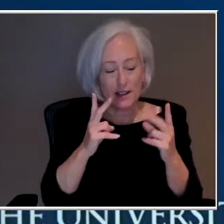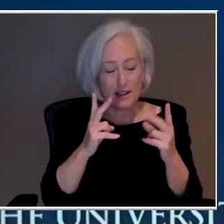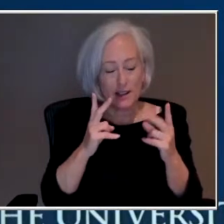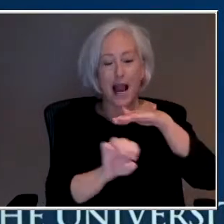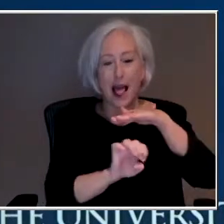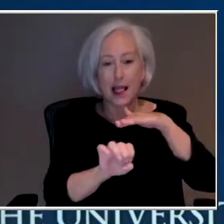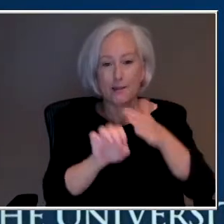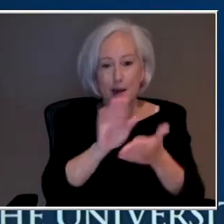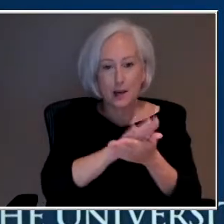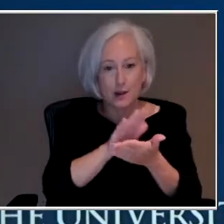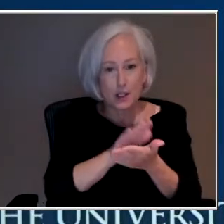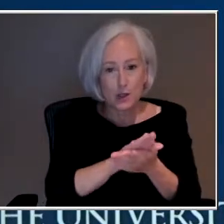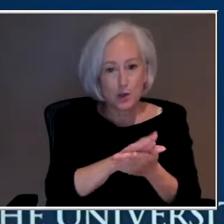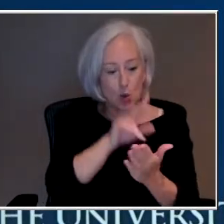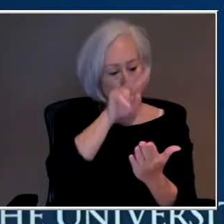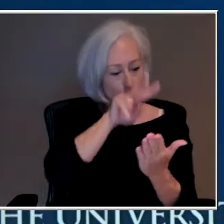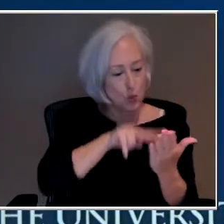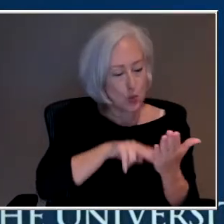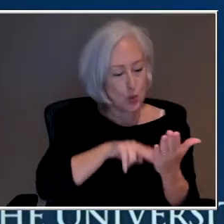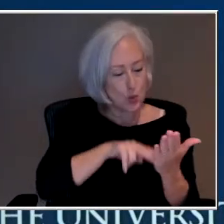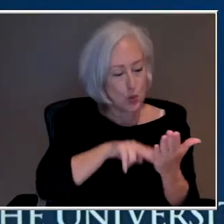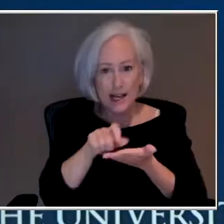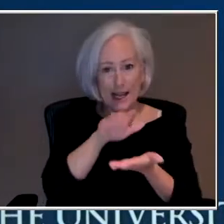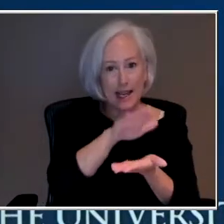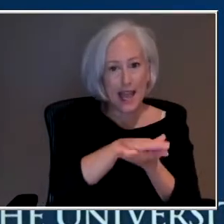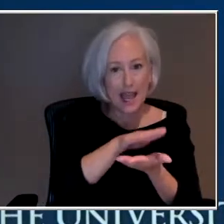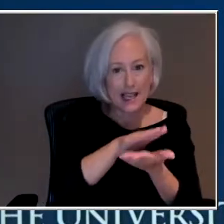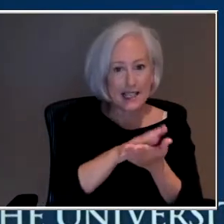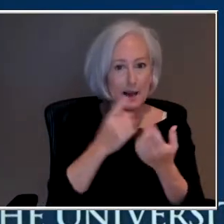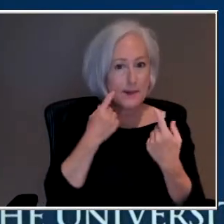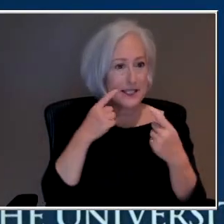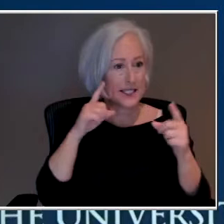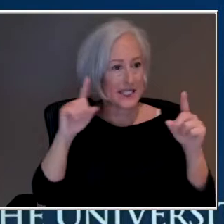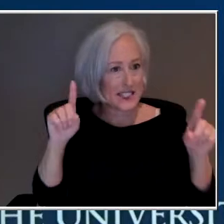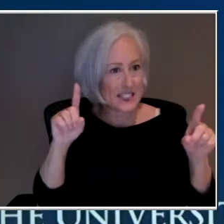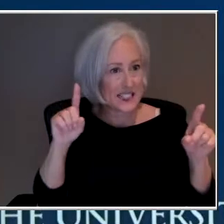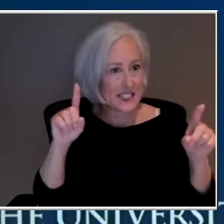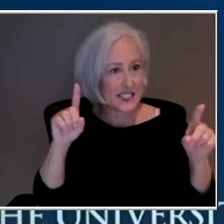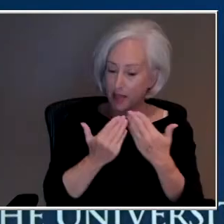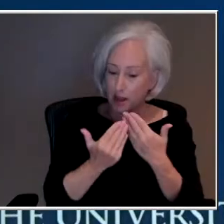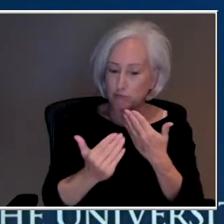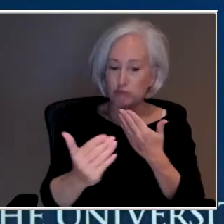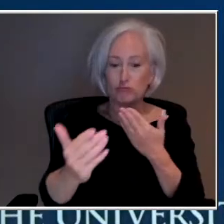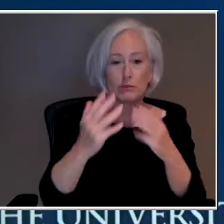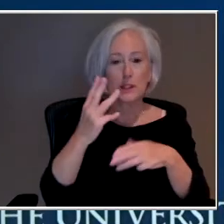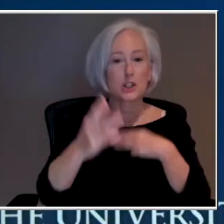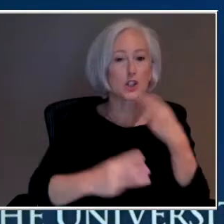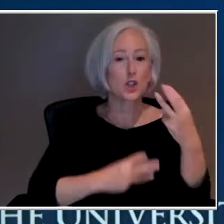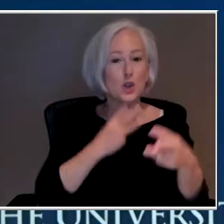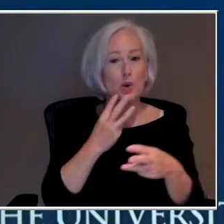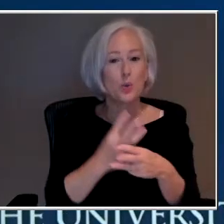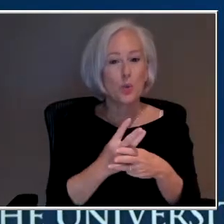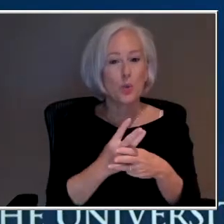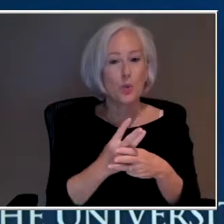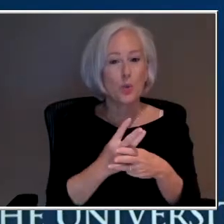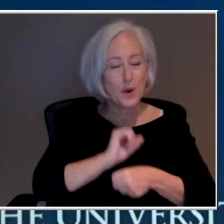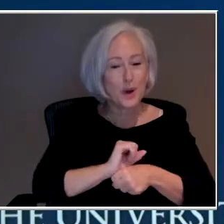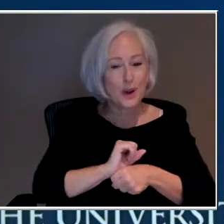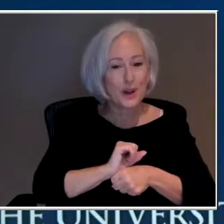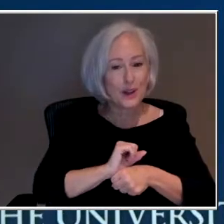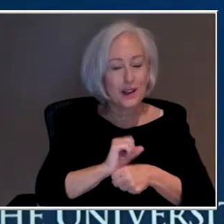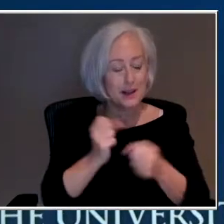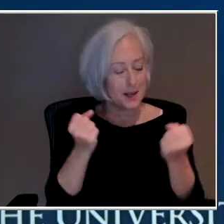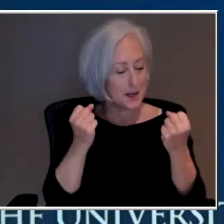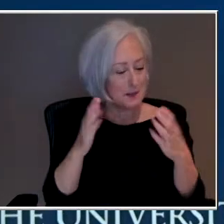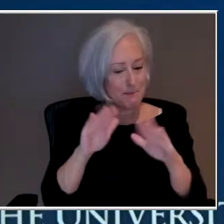read, writing, academic success in the world as you get out into your occupation. We have a lot of kids that come in to see